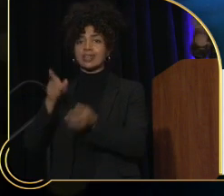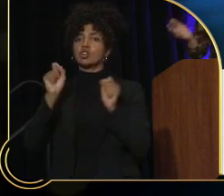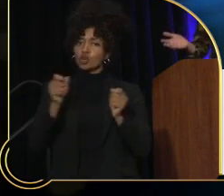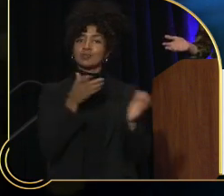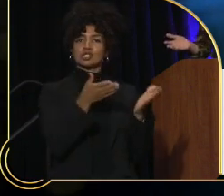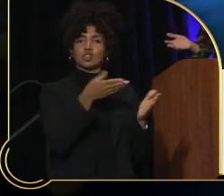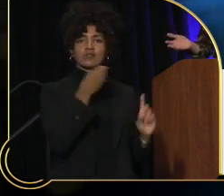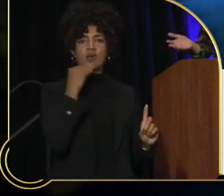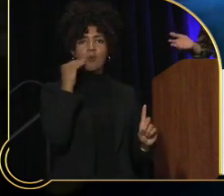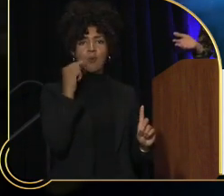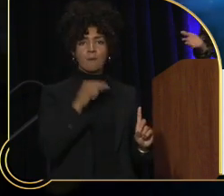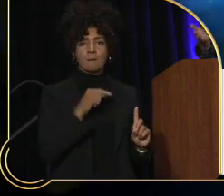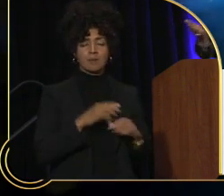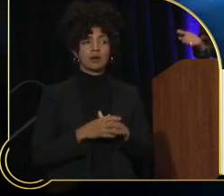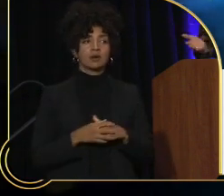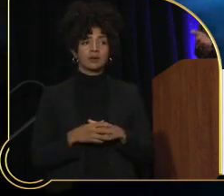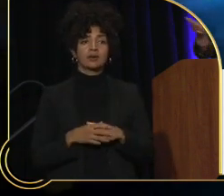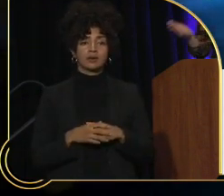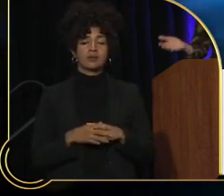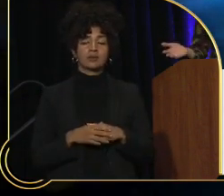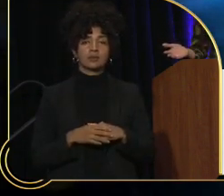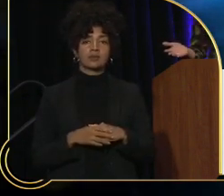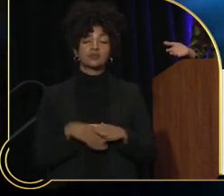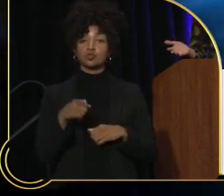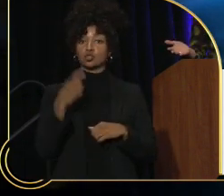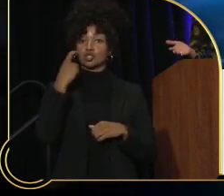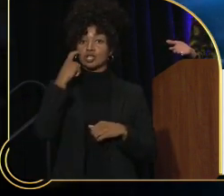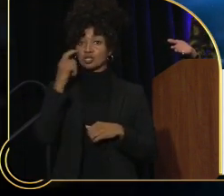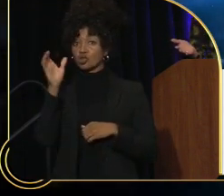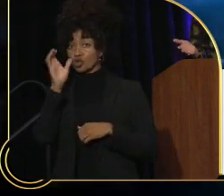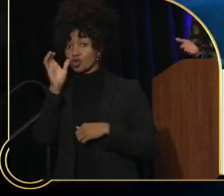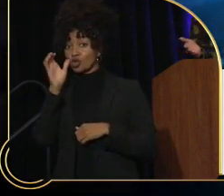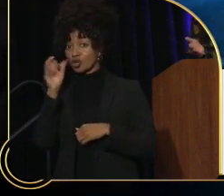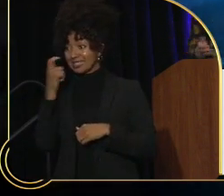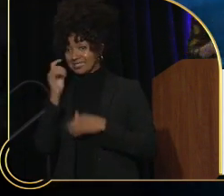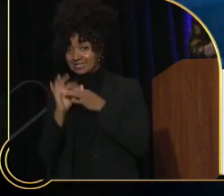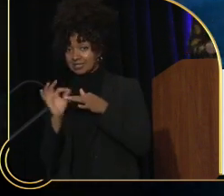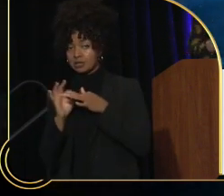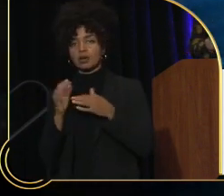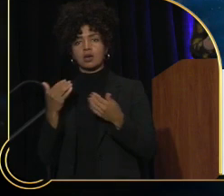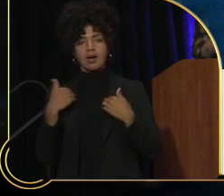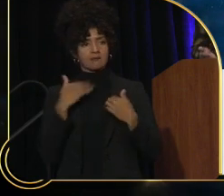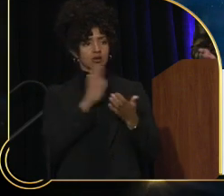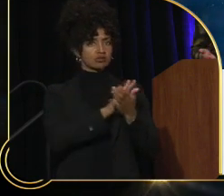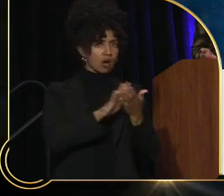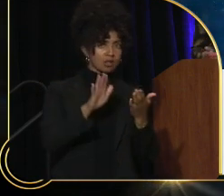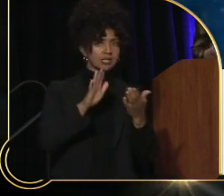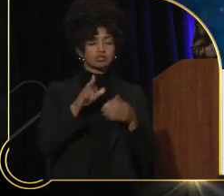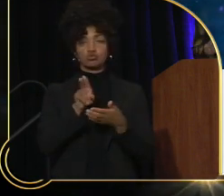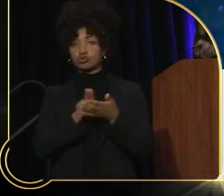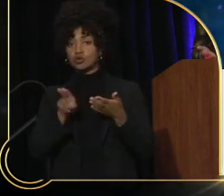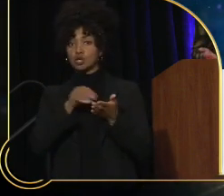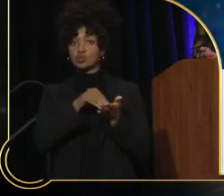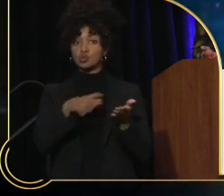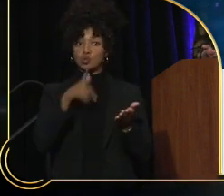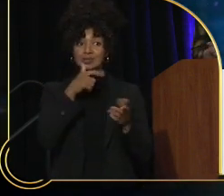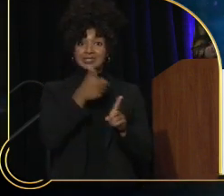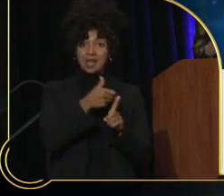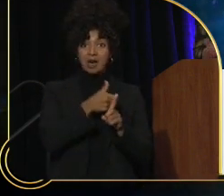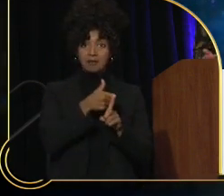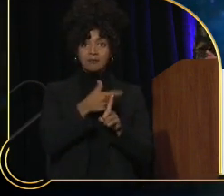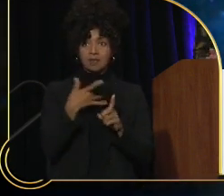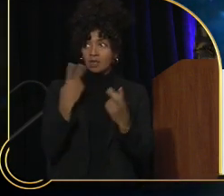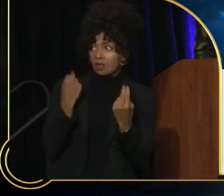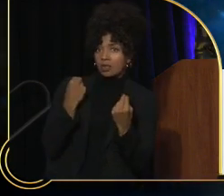As you just heard, there are college and university students who are being intimidated, isolated,